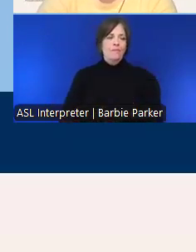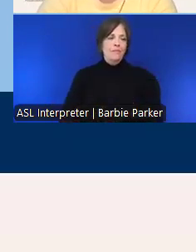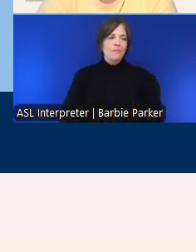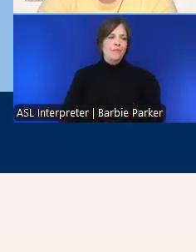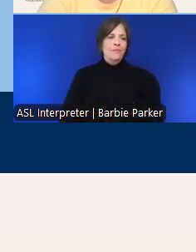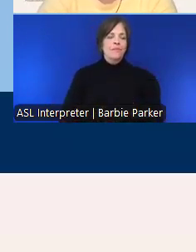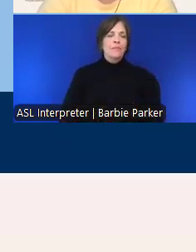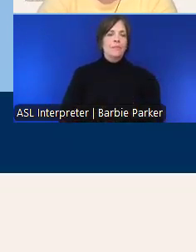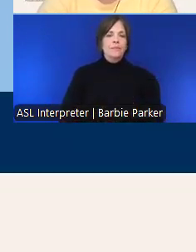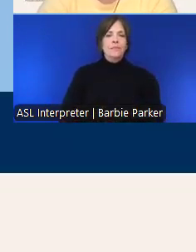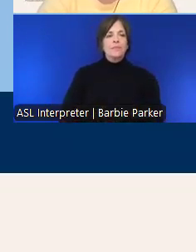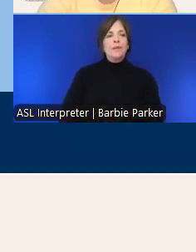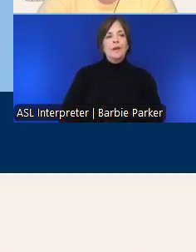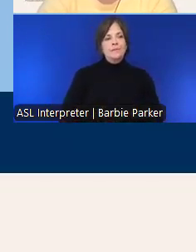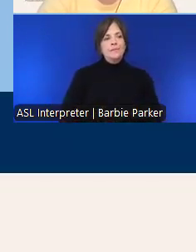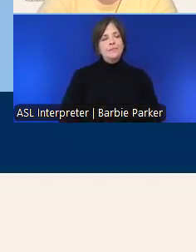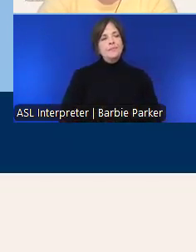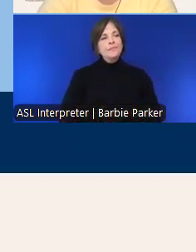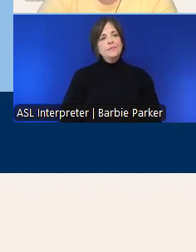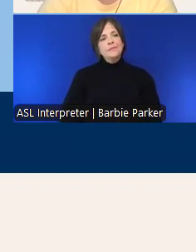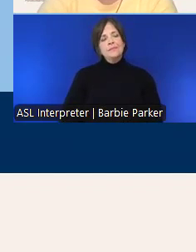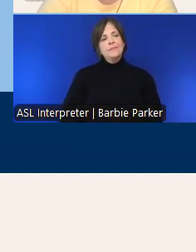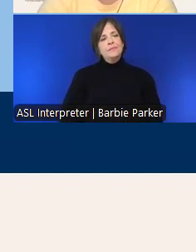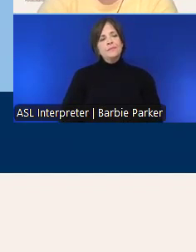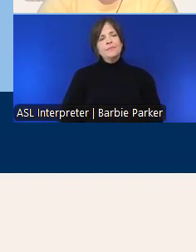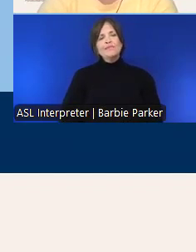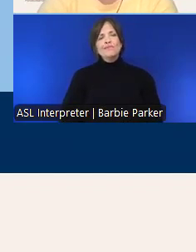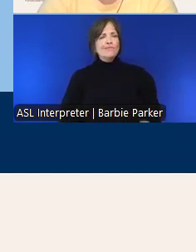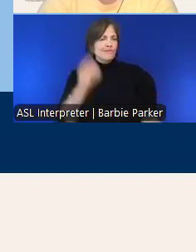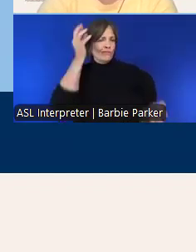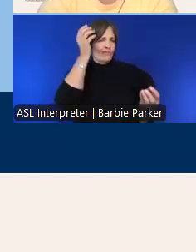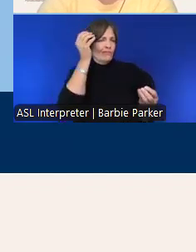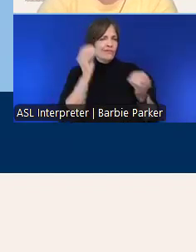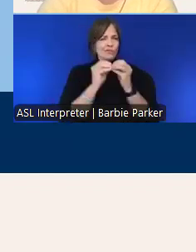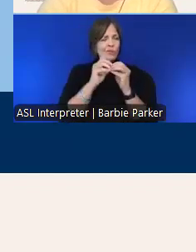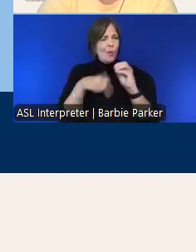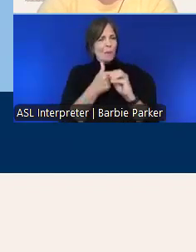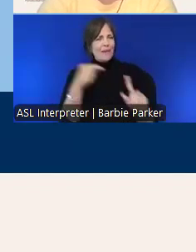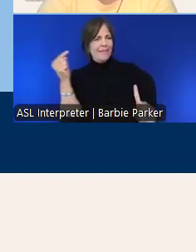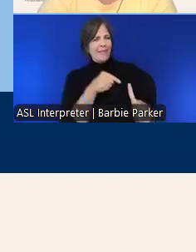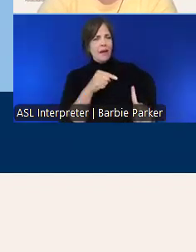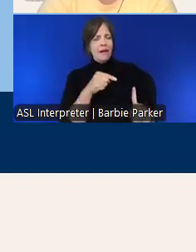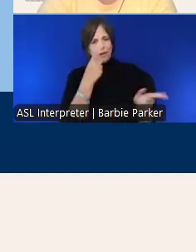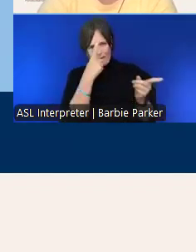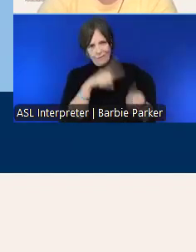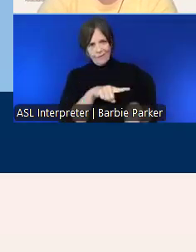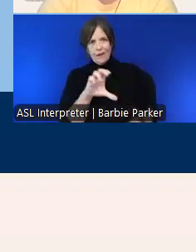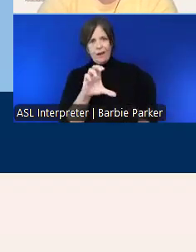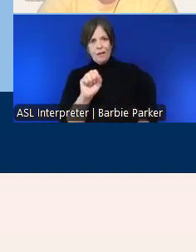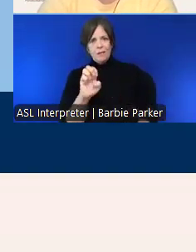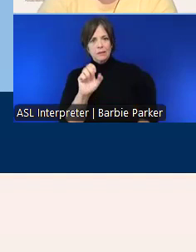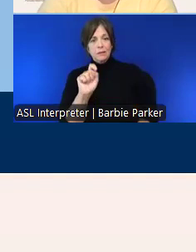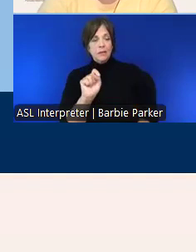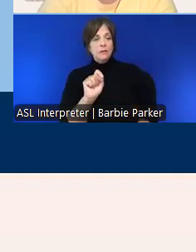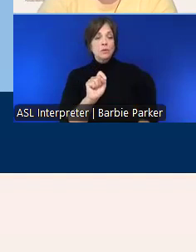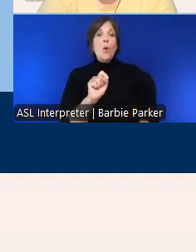To think more about consent, or what lack of consent can look like,